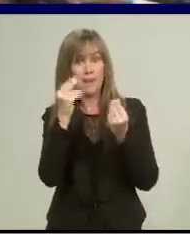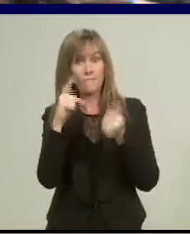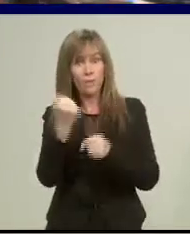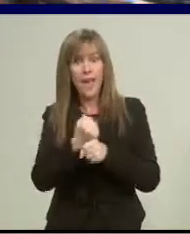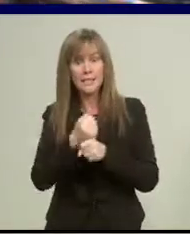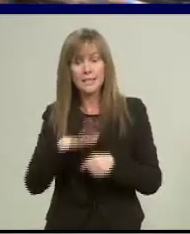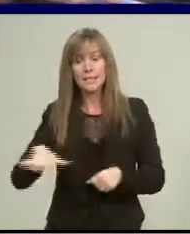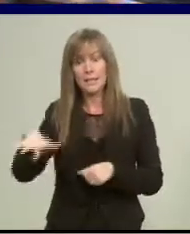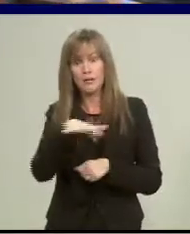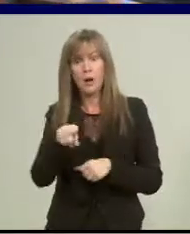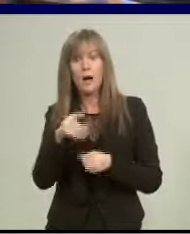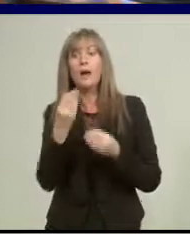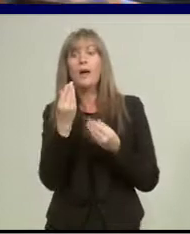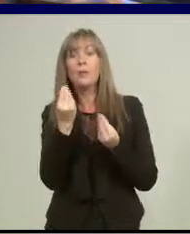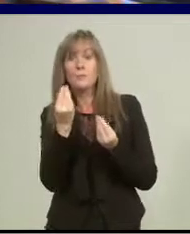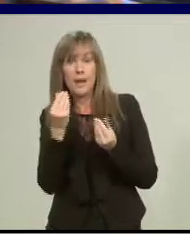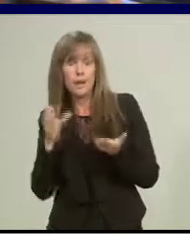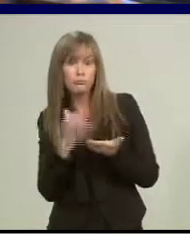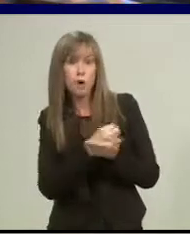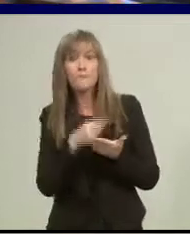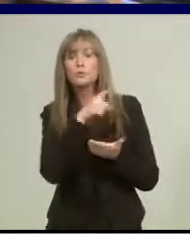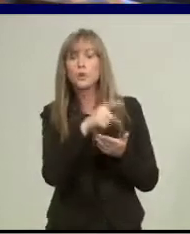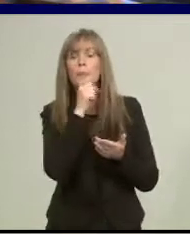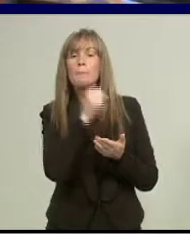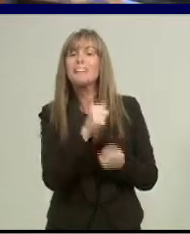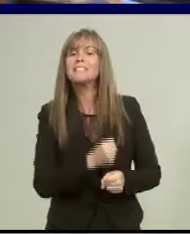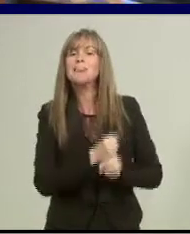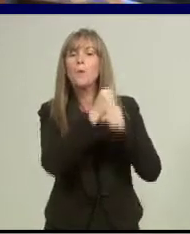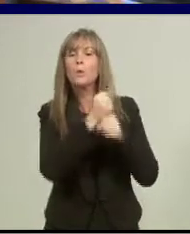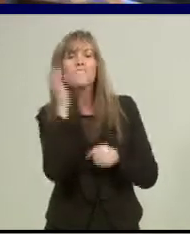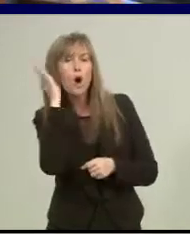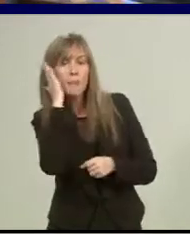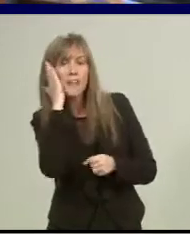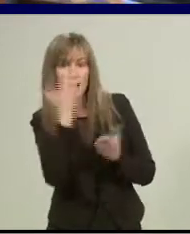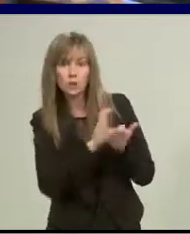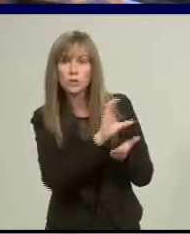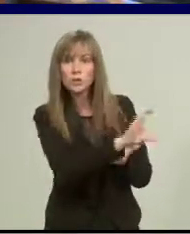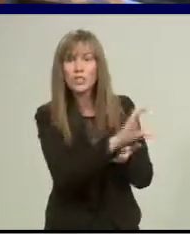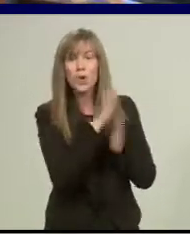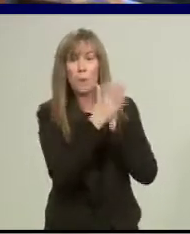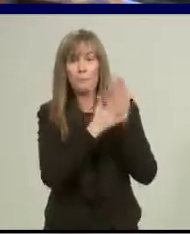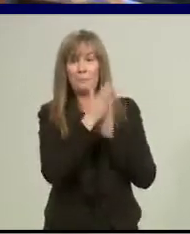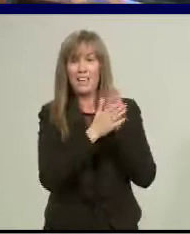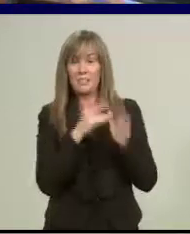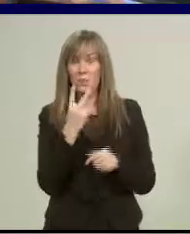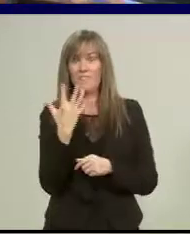profit, goes directly to the Addington community, to the men's supportive accommodation. So it means they literally have up